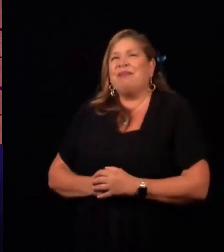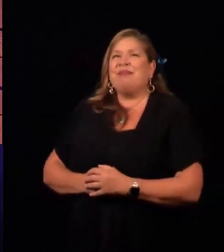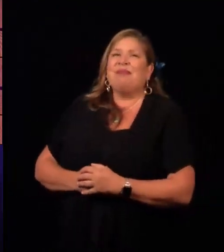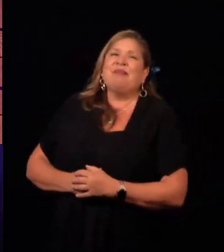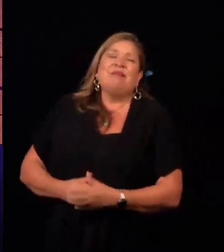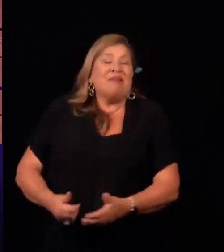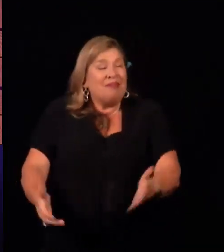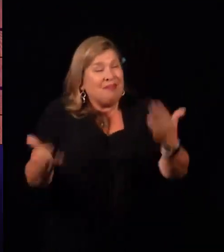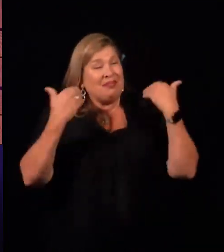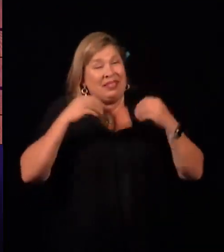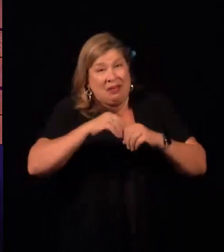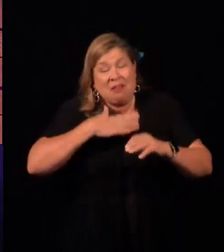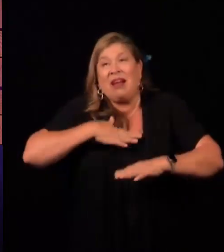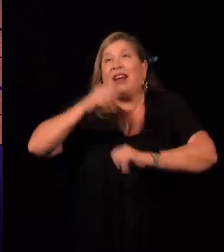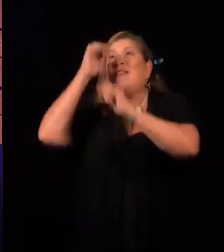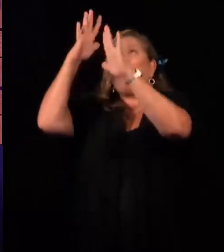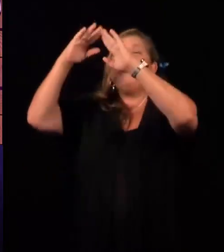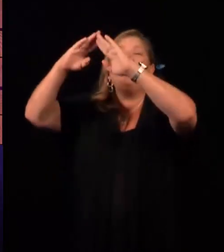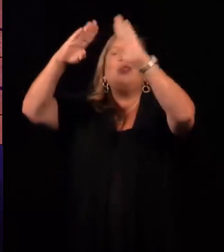Church, let's say it. In my